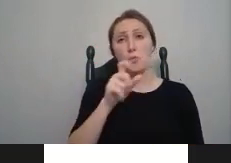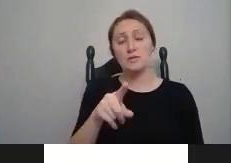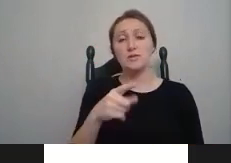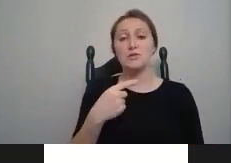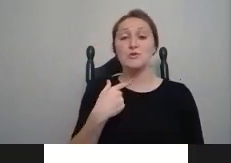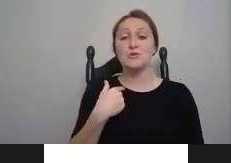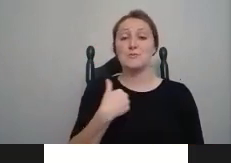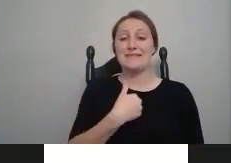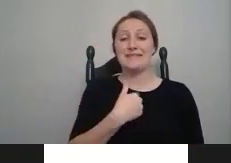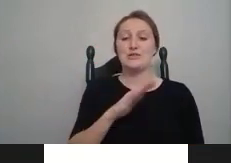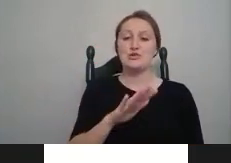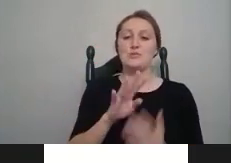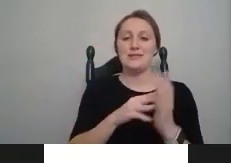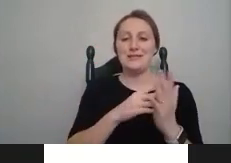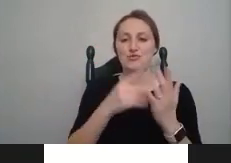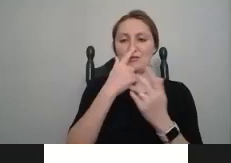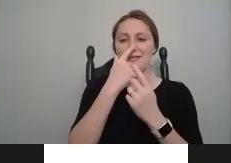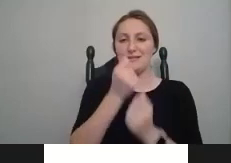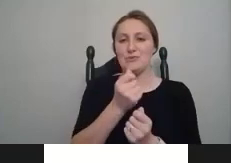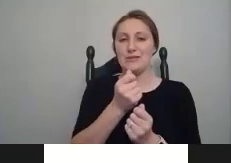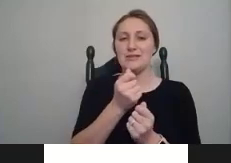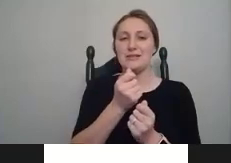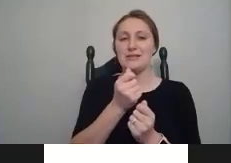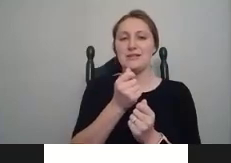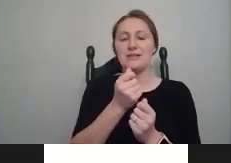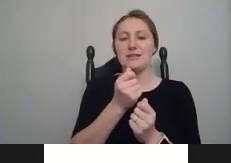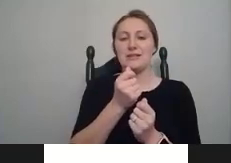schedule is so interesting, and it actually affords us a lot of